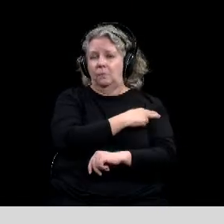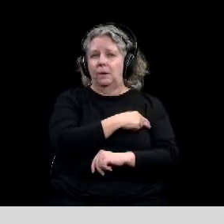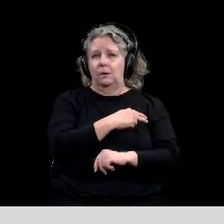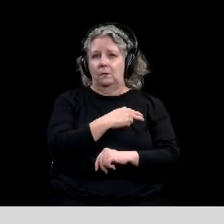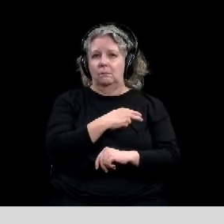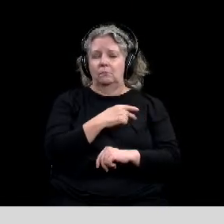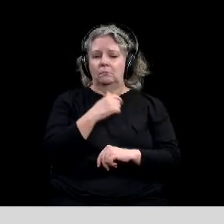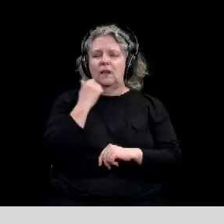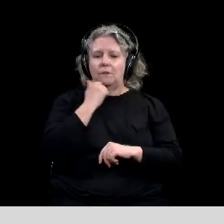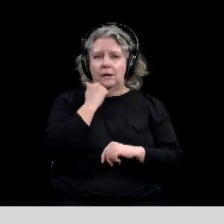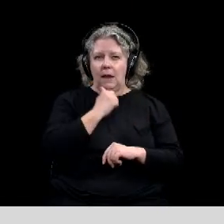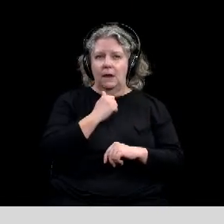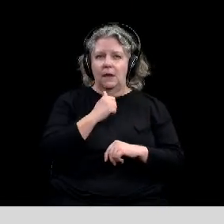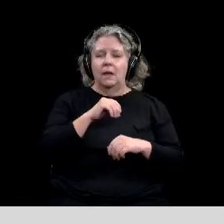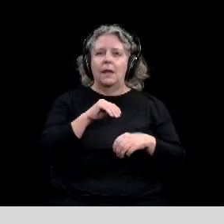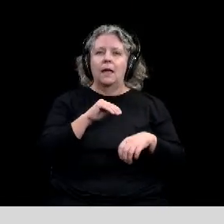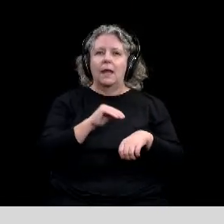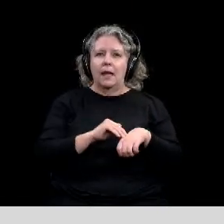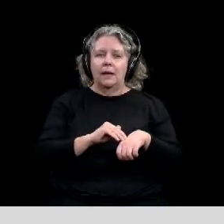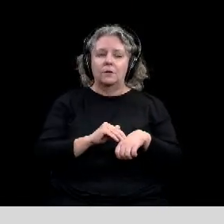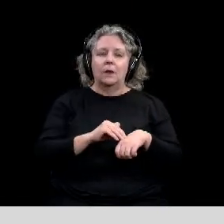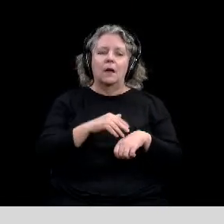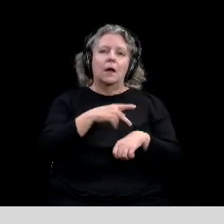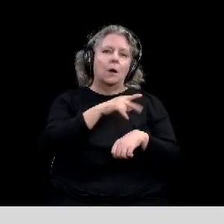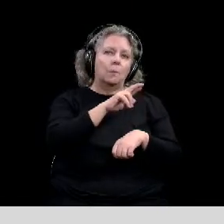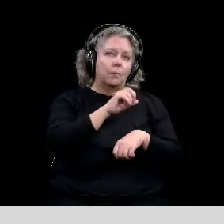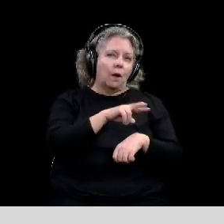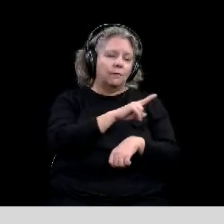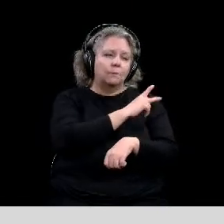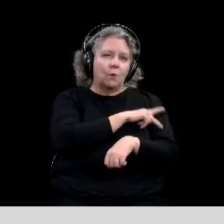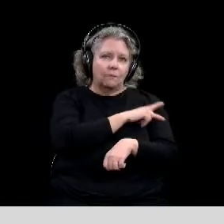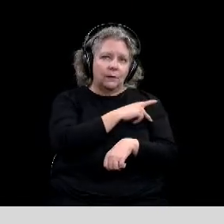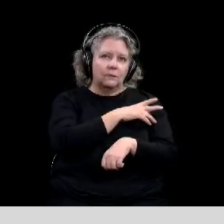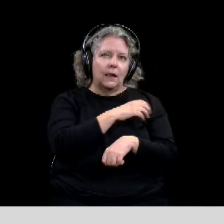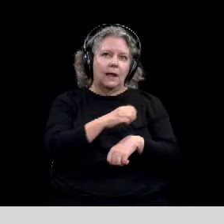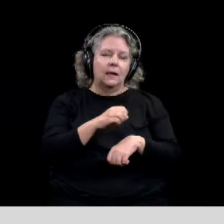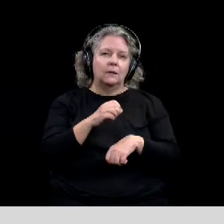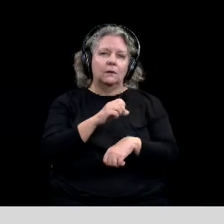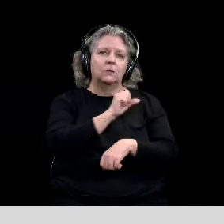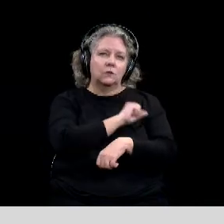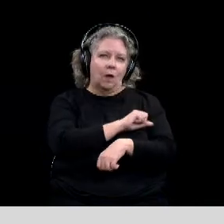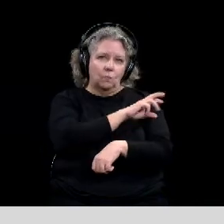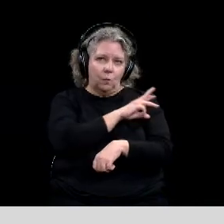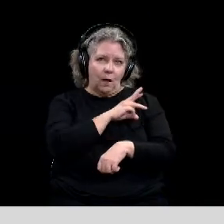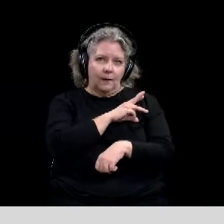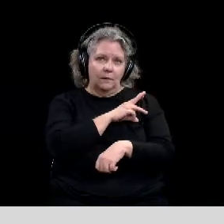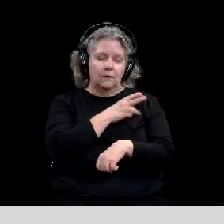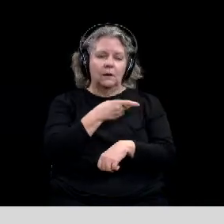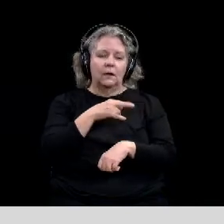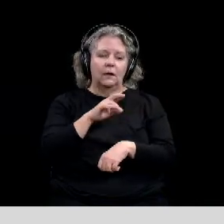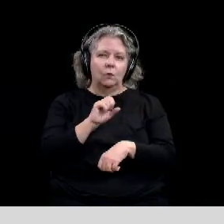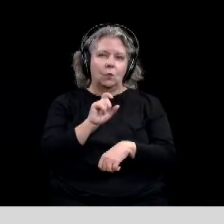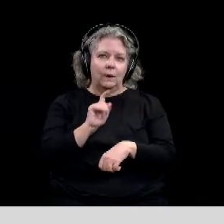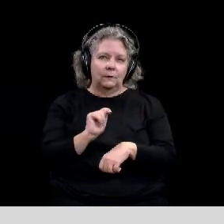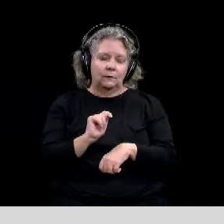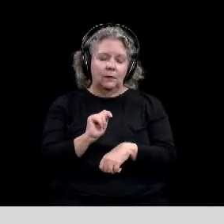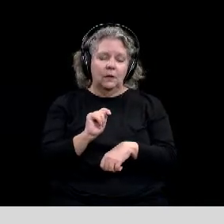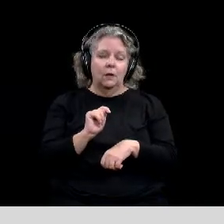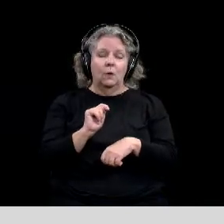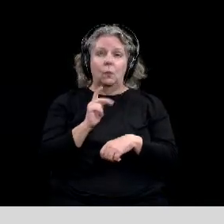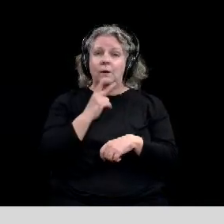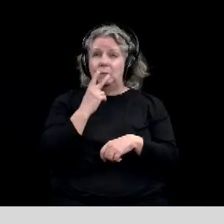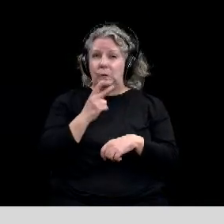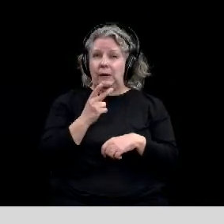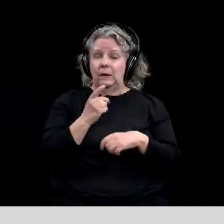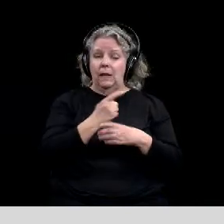Hillcrest. And what you see is that over the past week and a half, you have seen a downward slope of that average, which